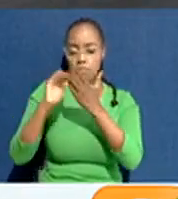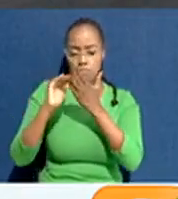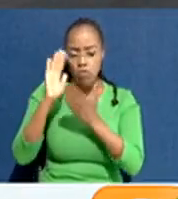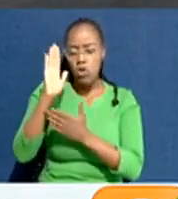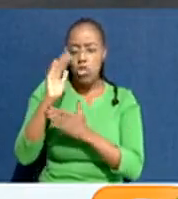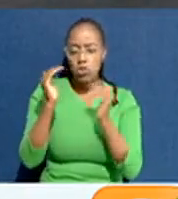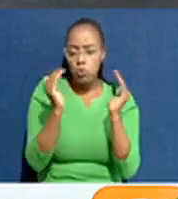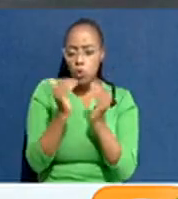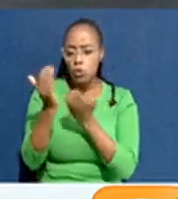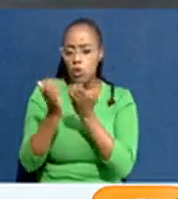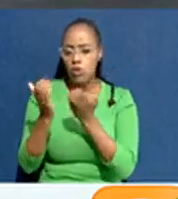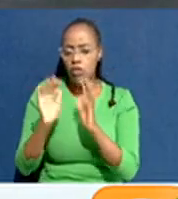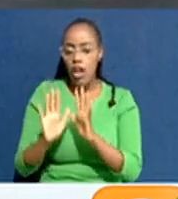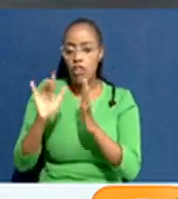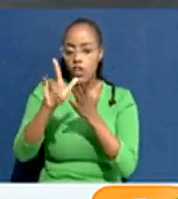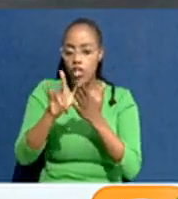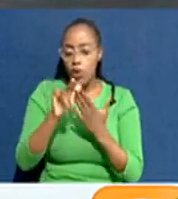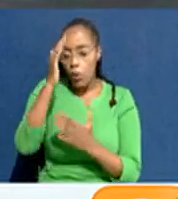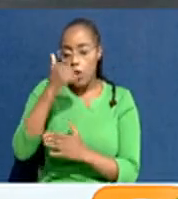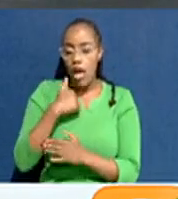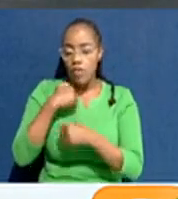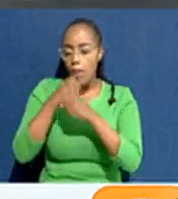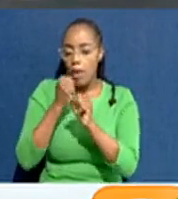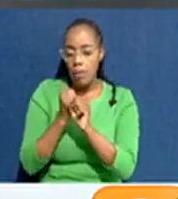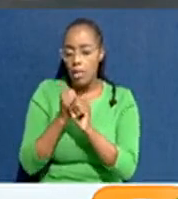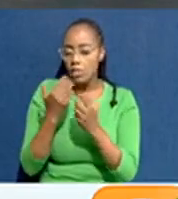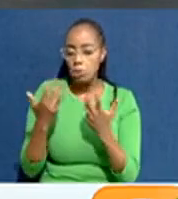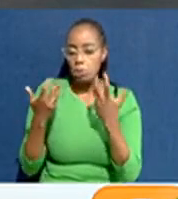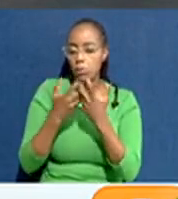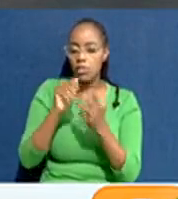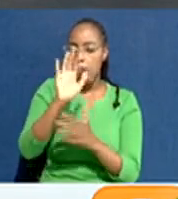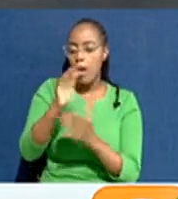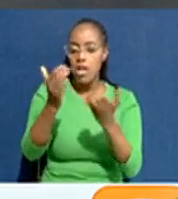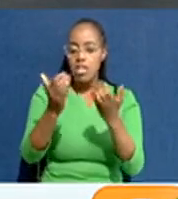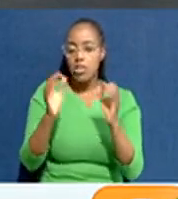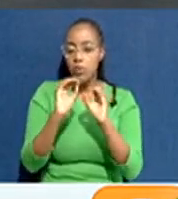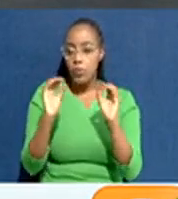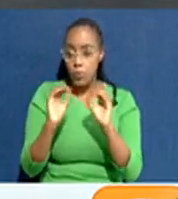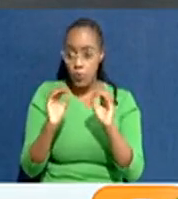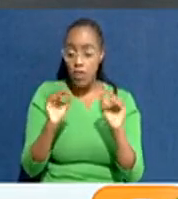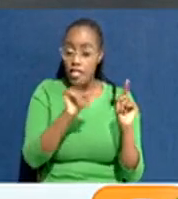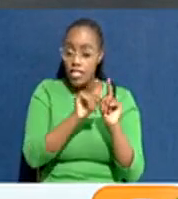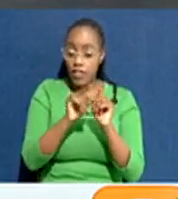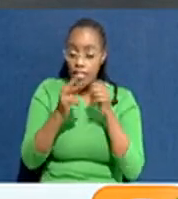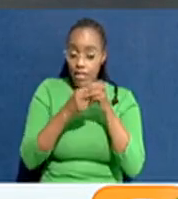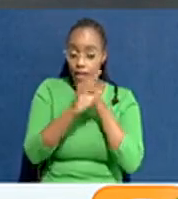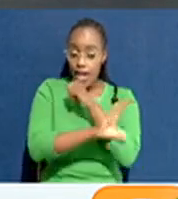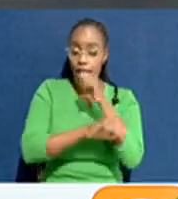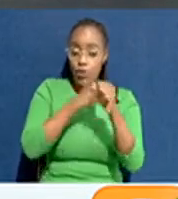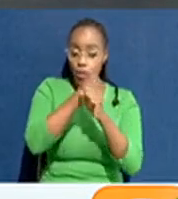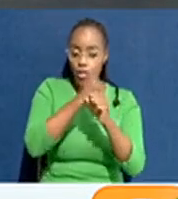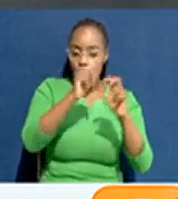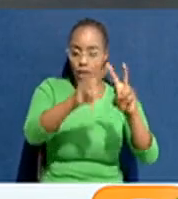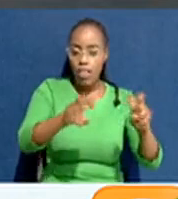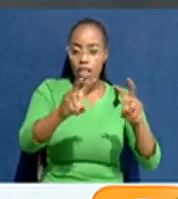small businesses avoid loans because they're not tailor-made to meet their needs. The study, conducted in 7 countries, also